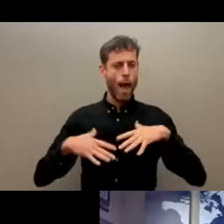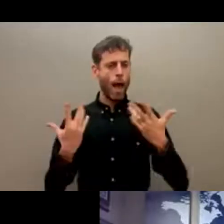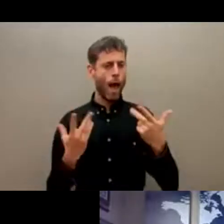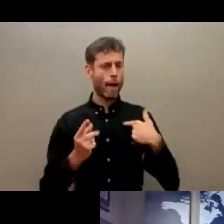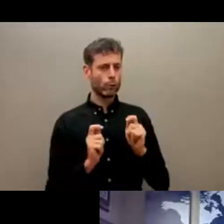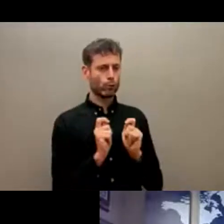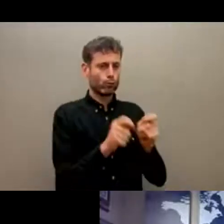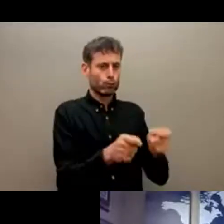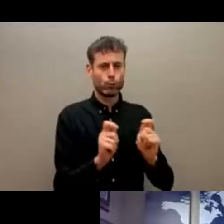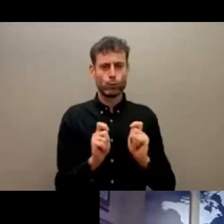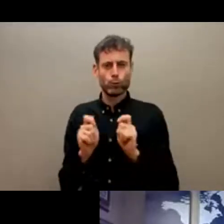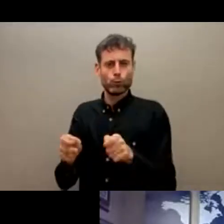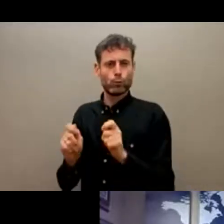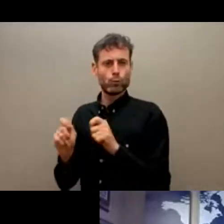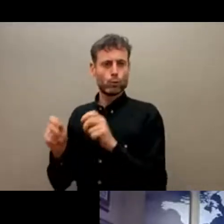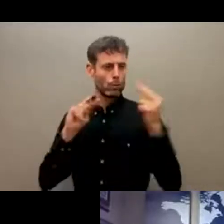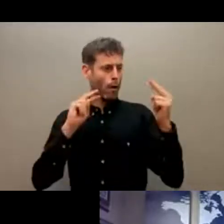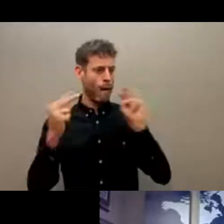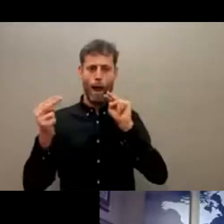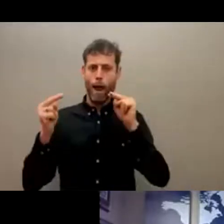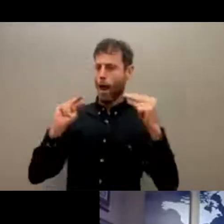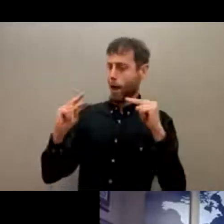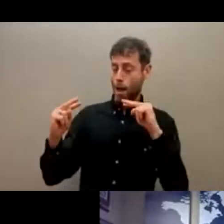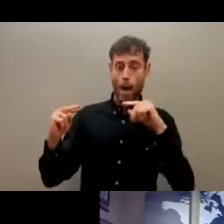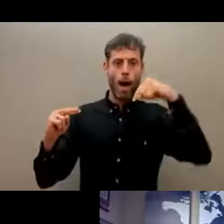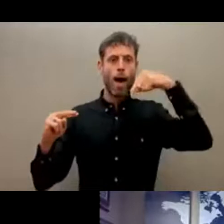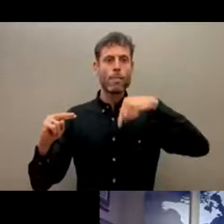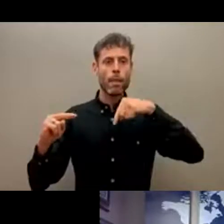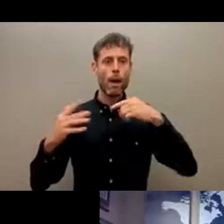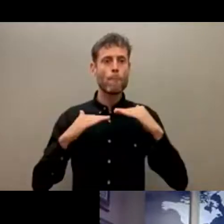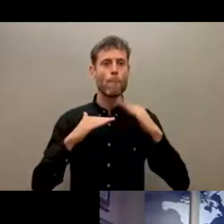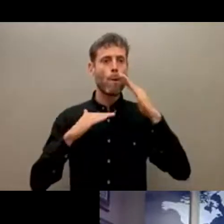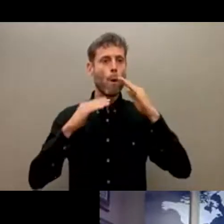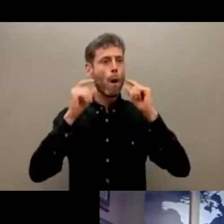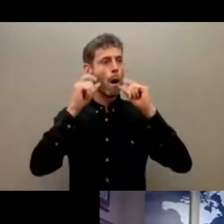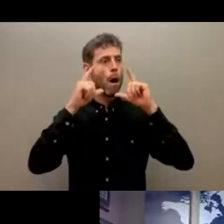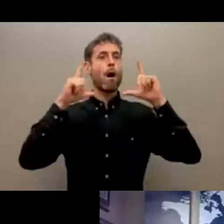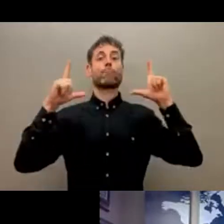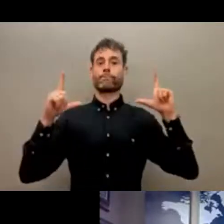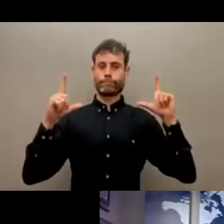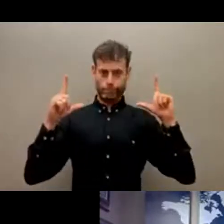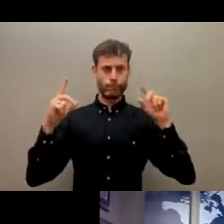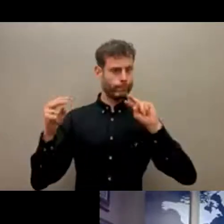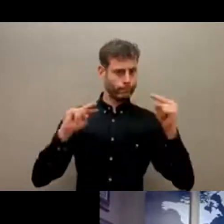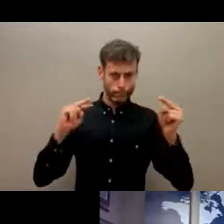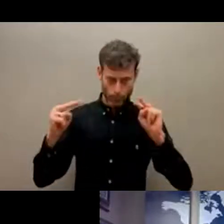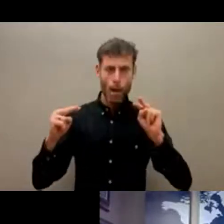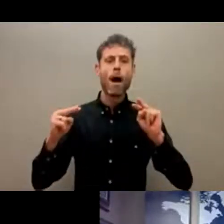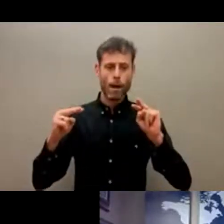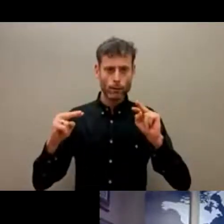to behavior change. So now our process now is to build systems to support those